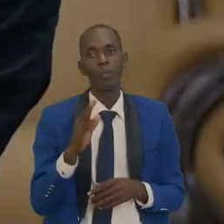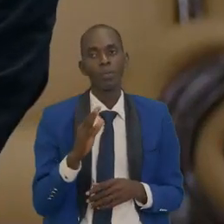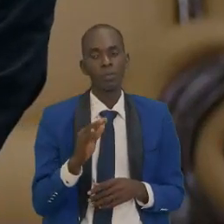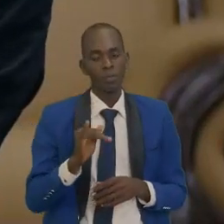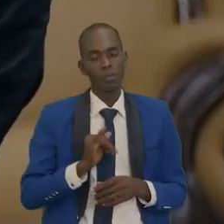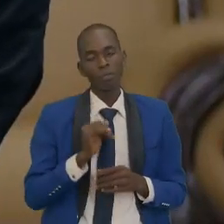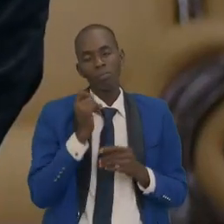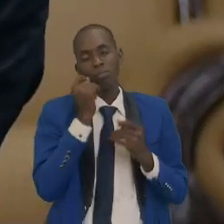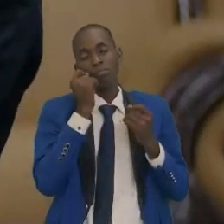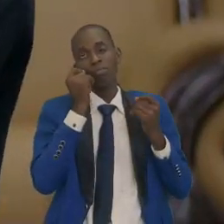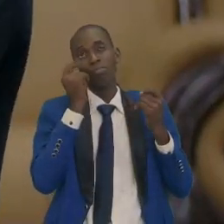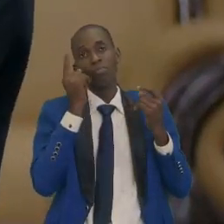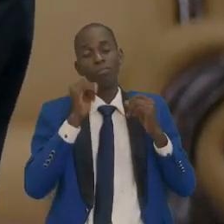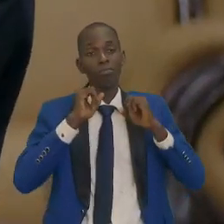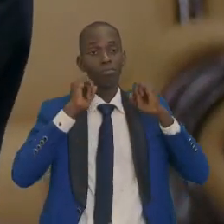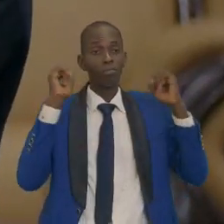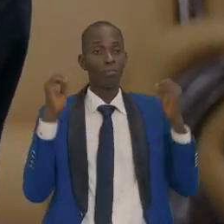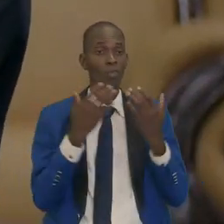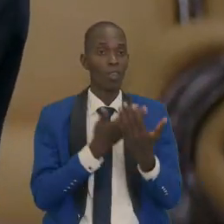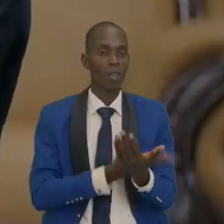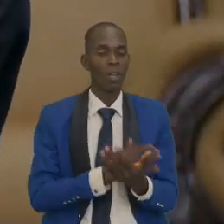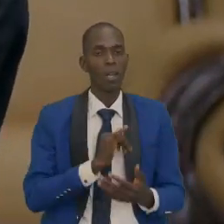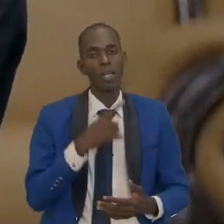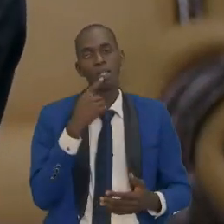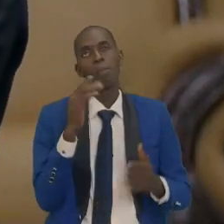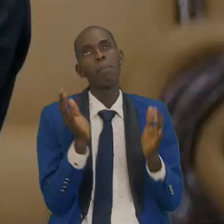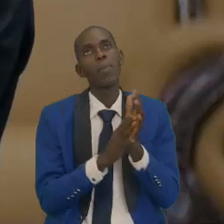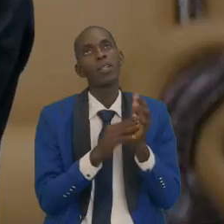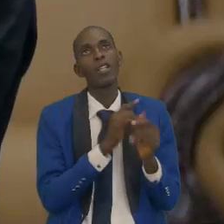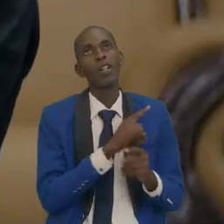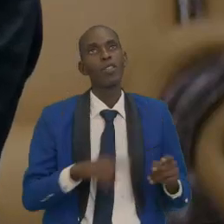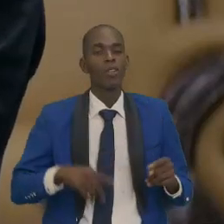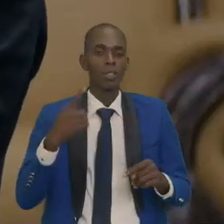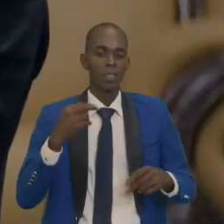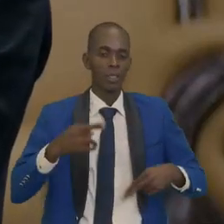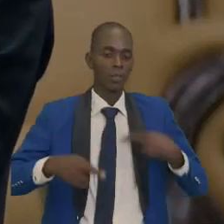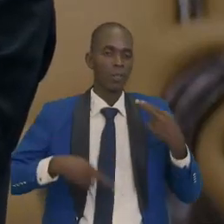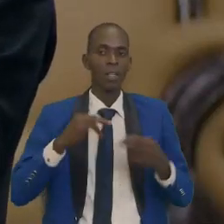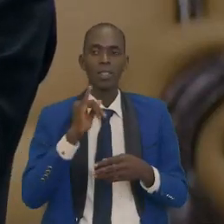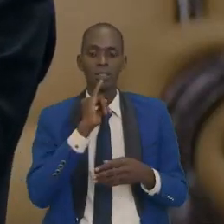morning and I say praise the Lord the Revival is nearby